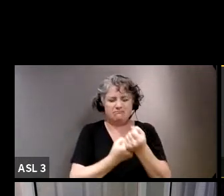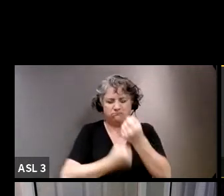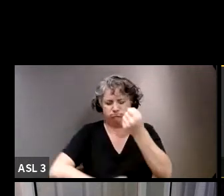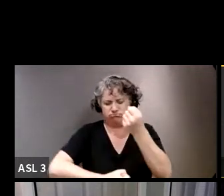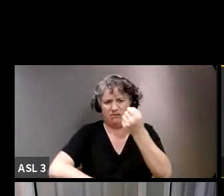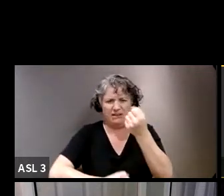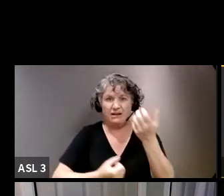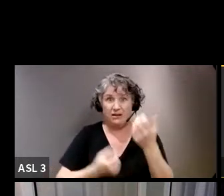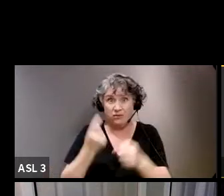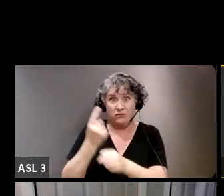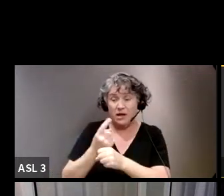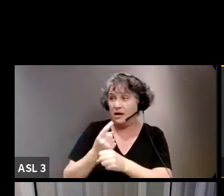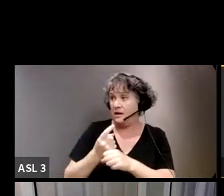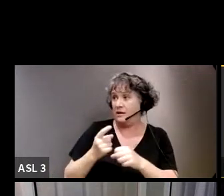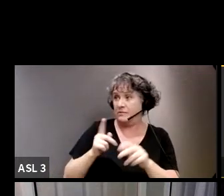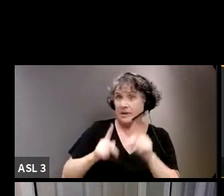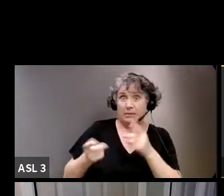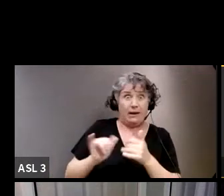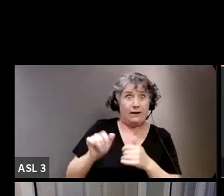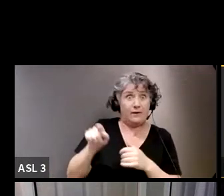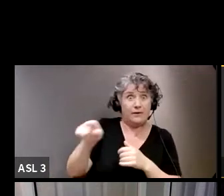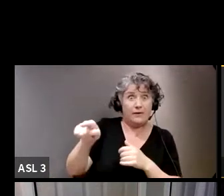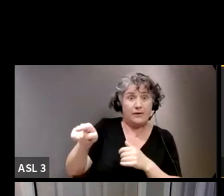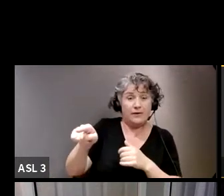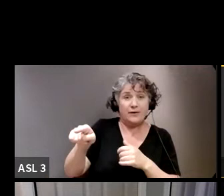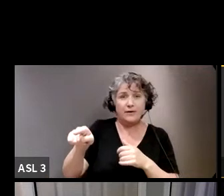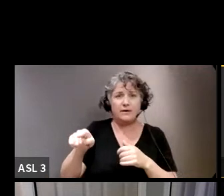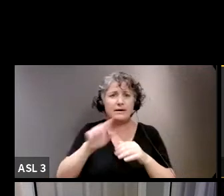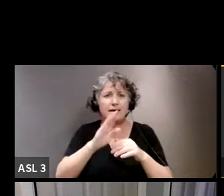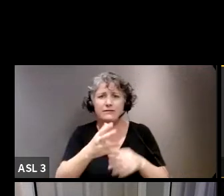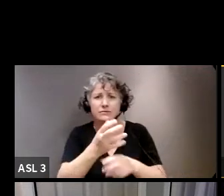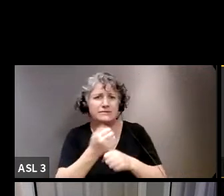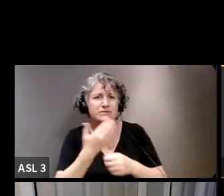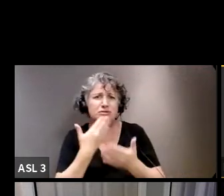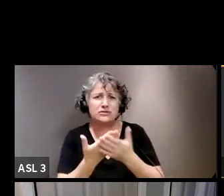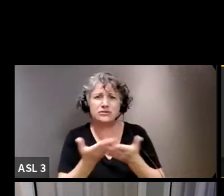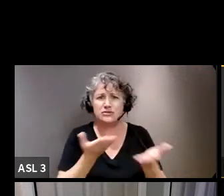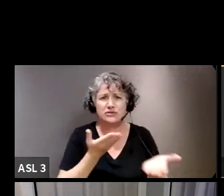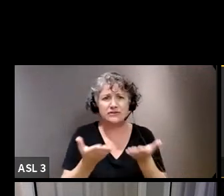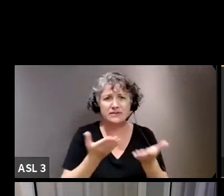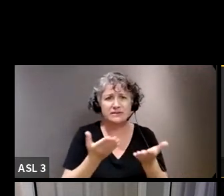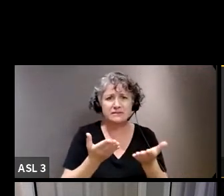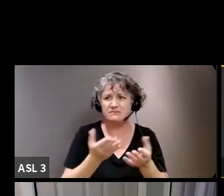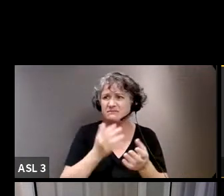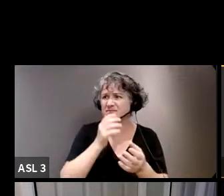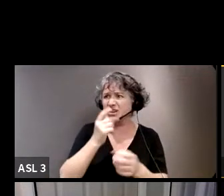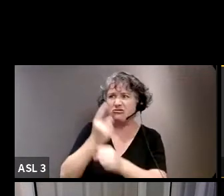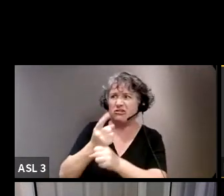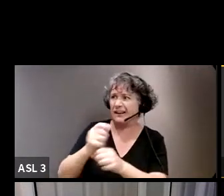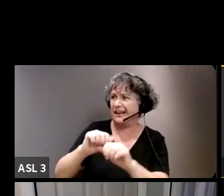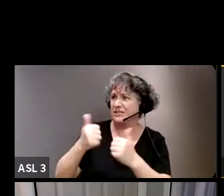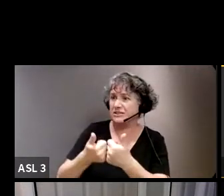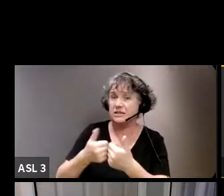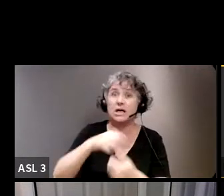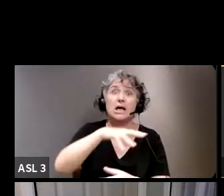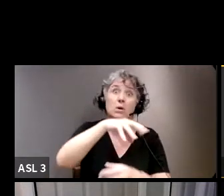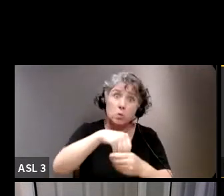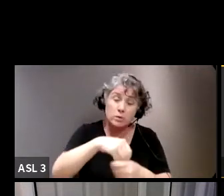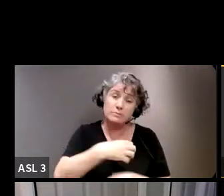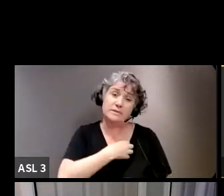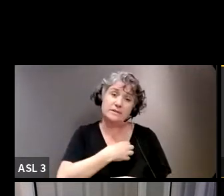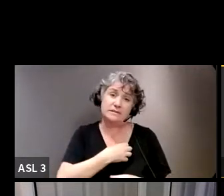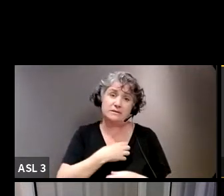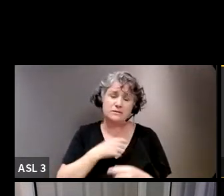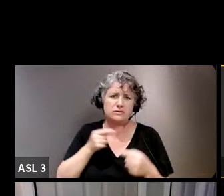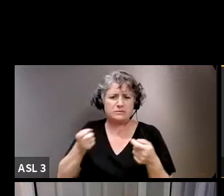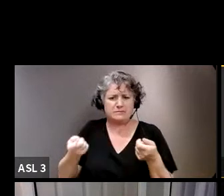truly the right services from the right agencies including the ottawa police service in order to manage her very difficult and